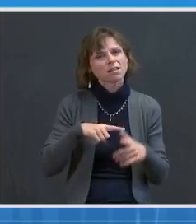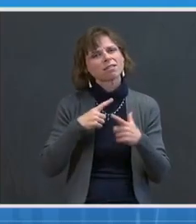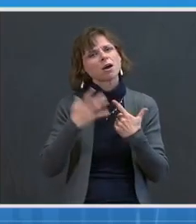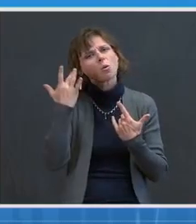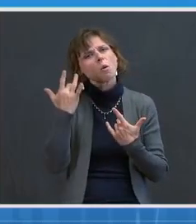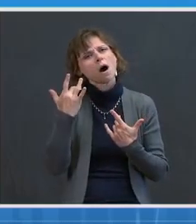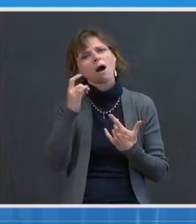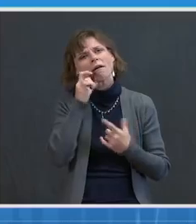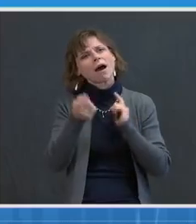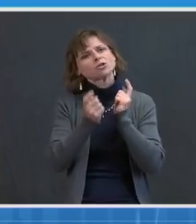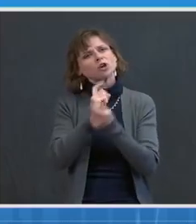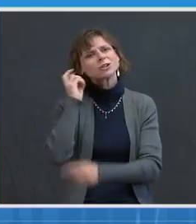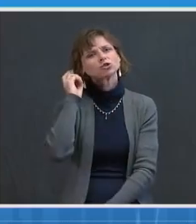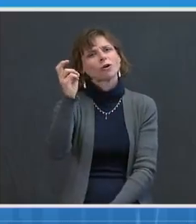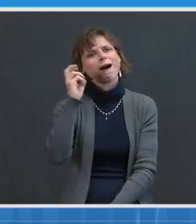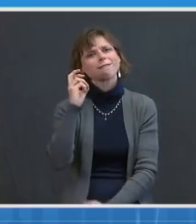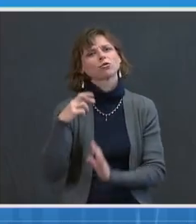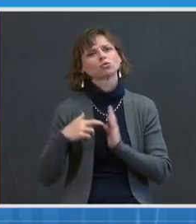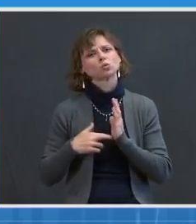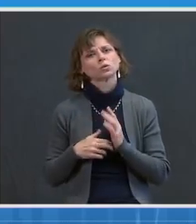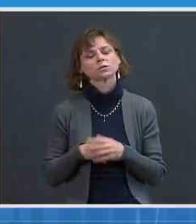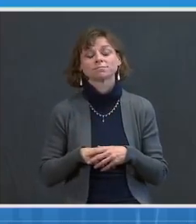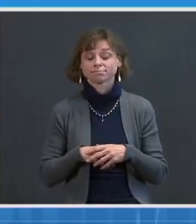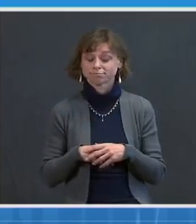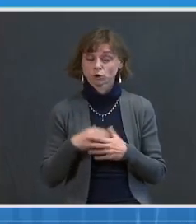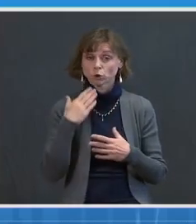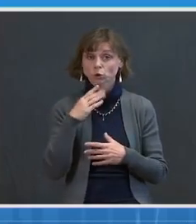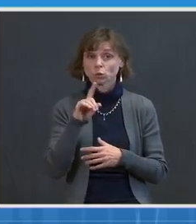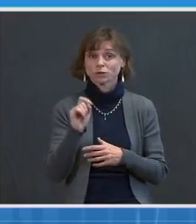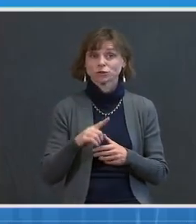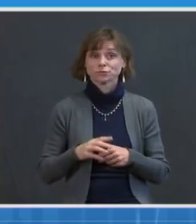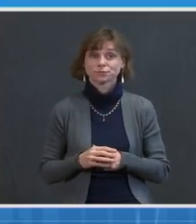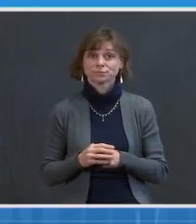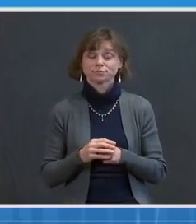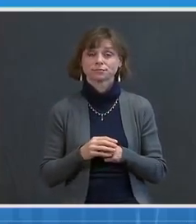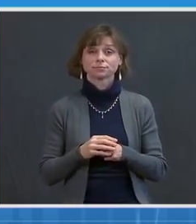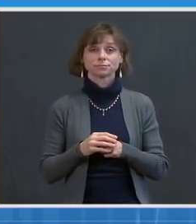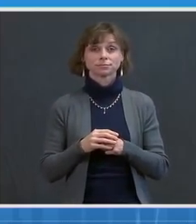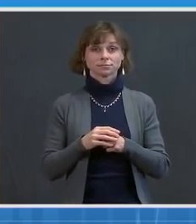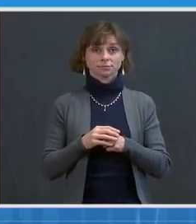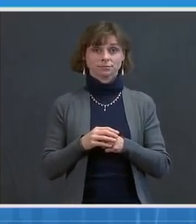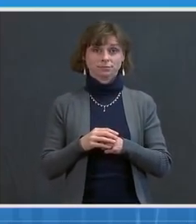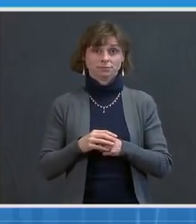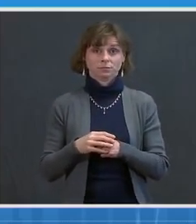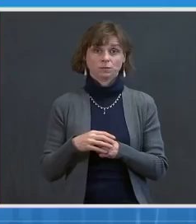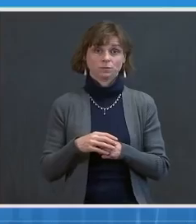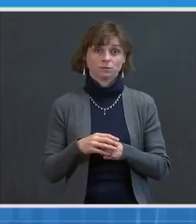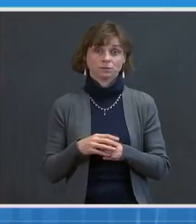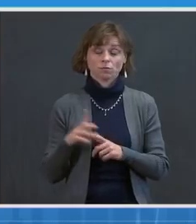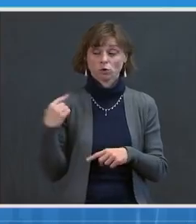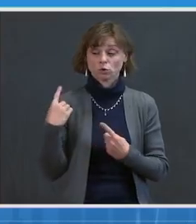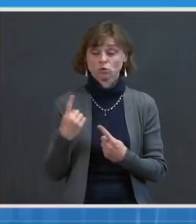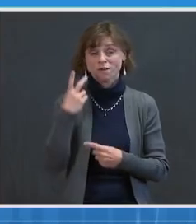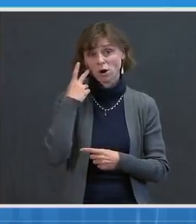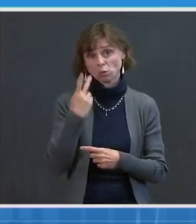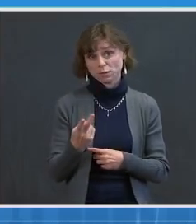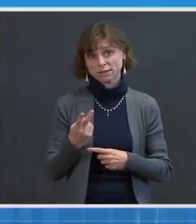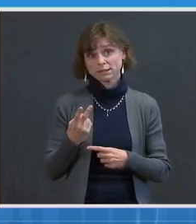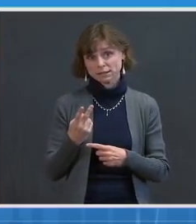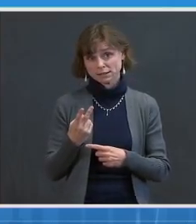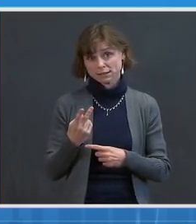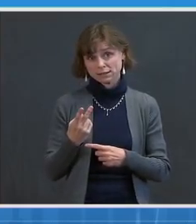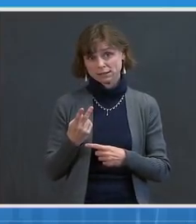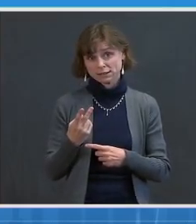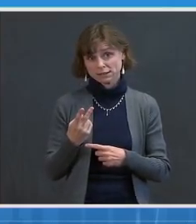people? Thank you for that question, Caitlin. What we have seen is that we have surges after people